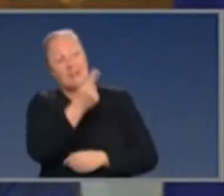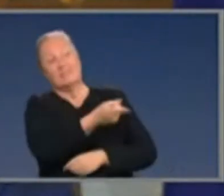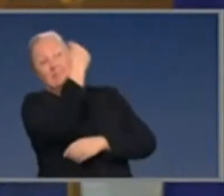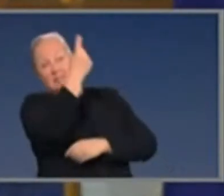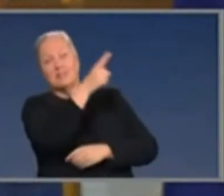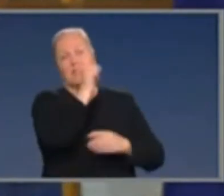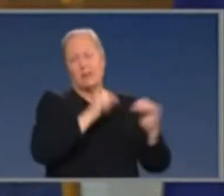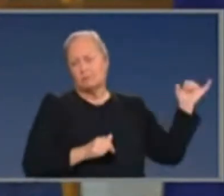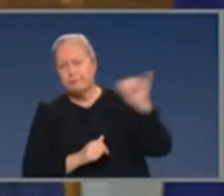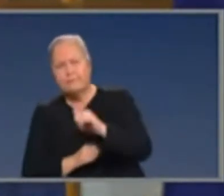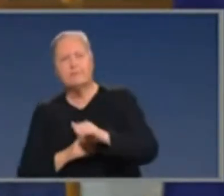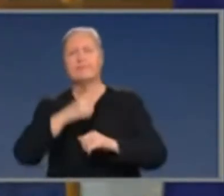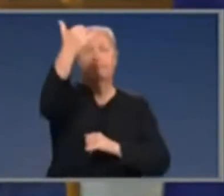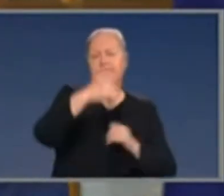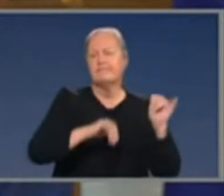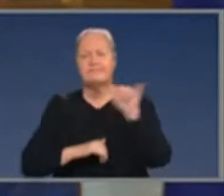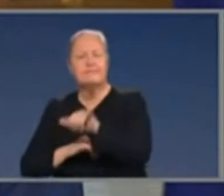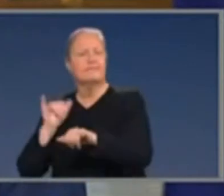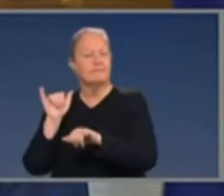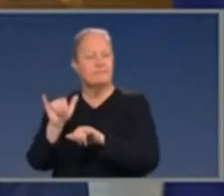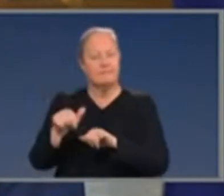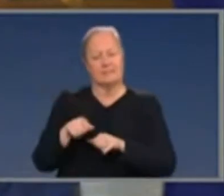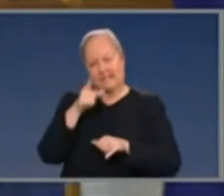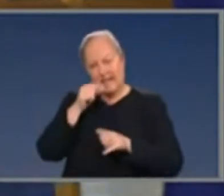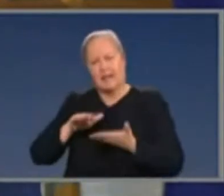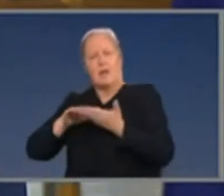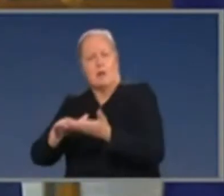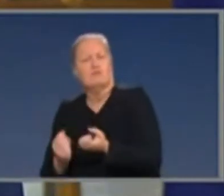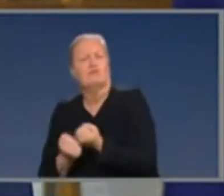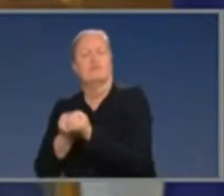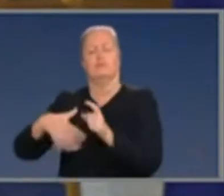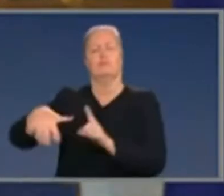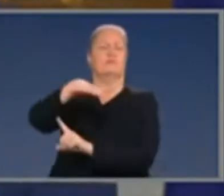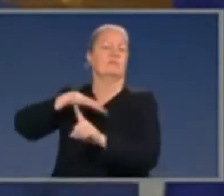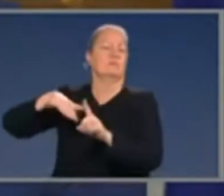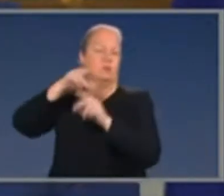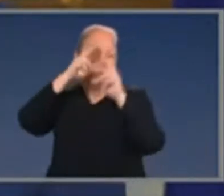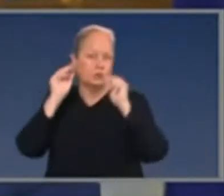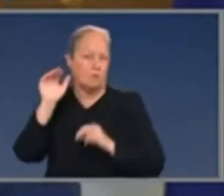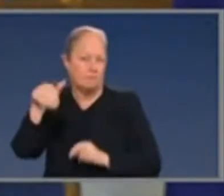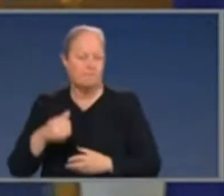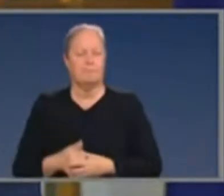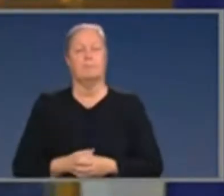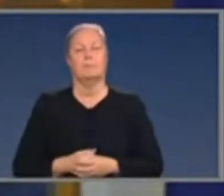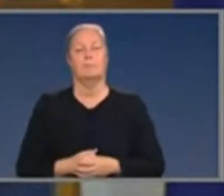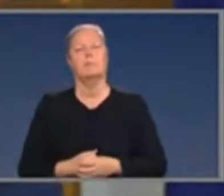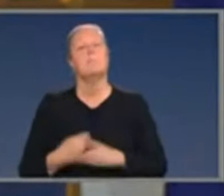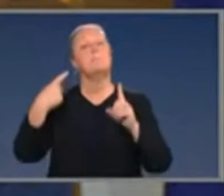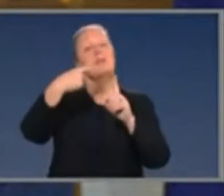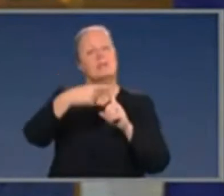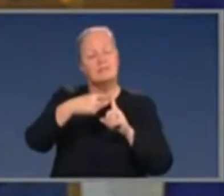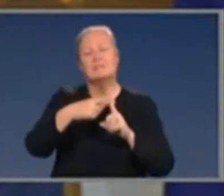pool of nurses to help and personal care workers to help support these facilities. We're also going to deploy a range